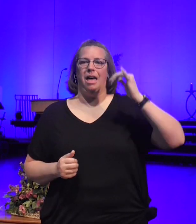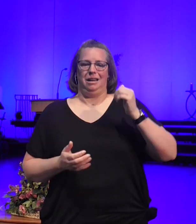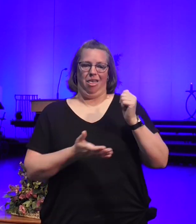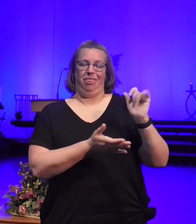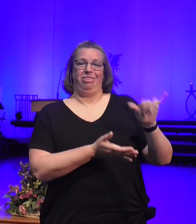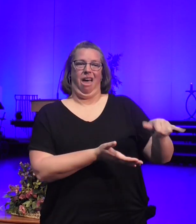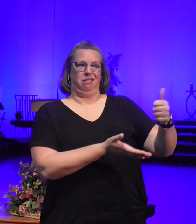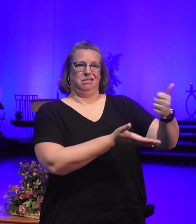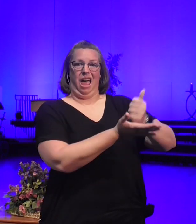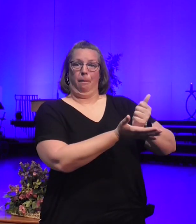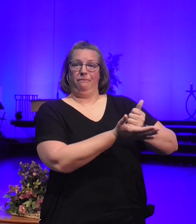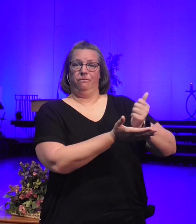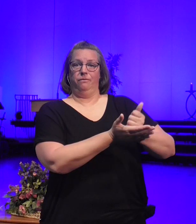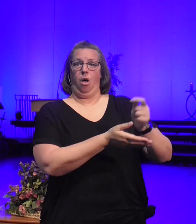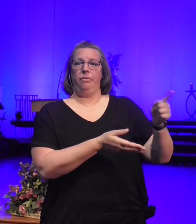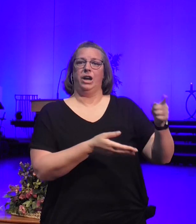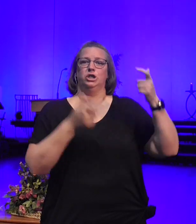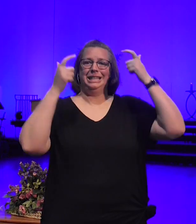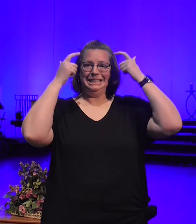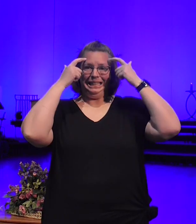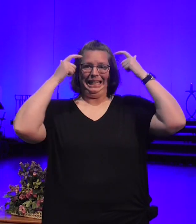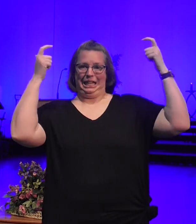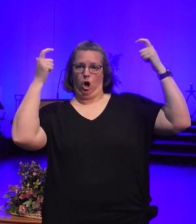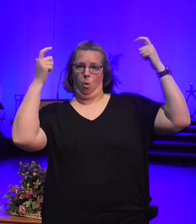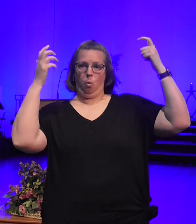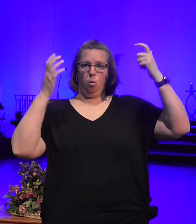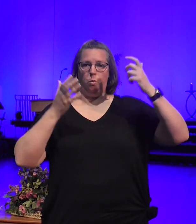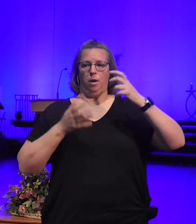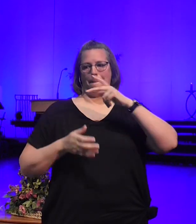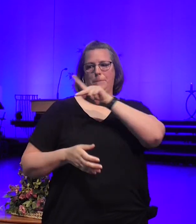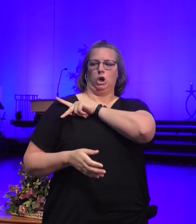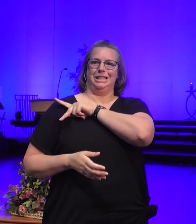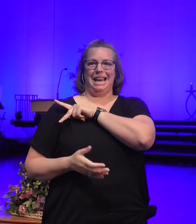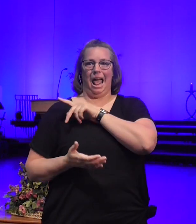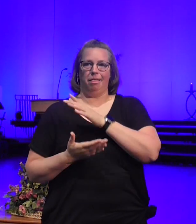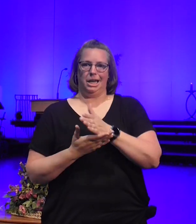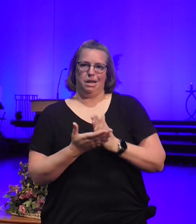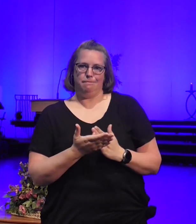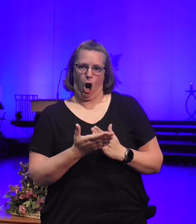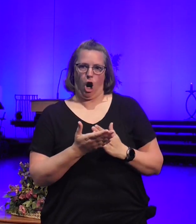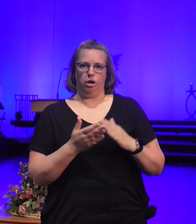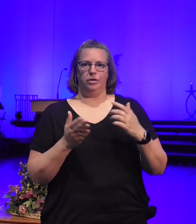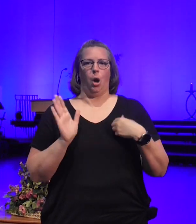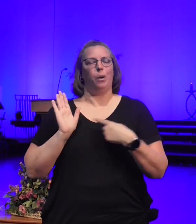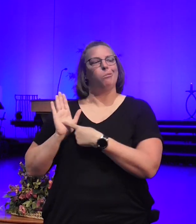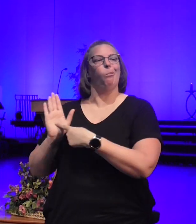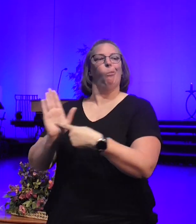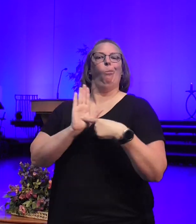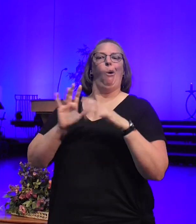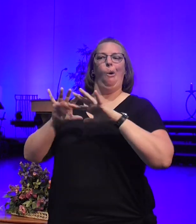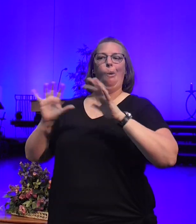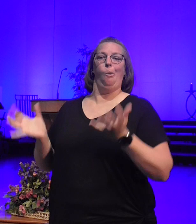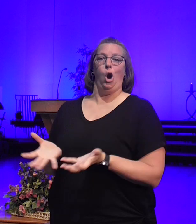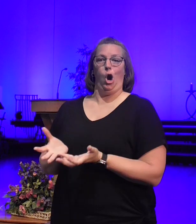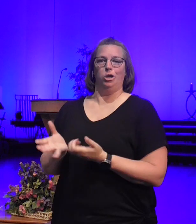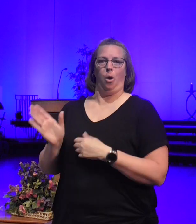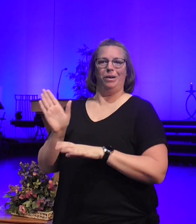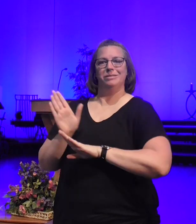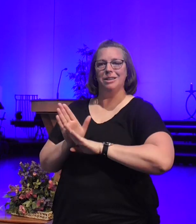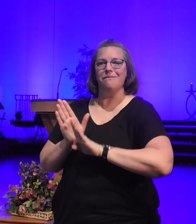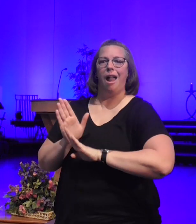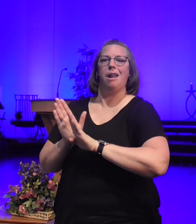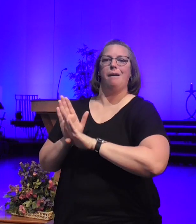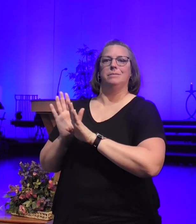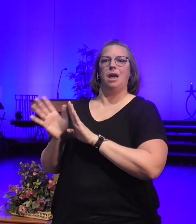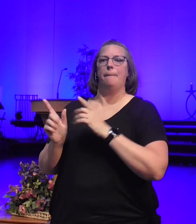helpful because there's this ego part of us, this personality part of us, this part of us that we present to the world and that we've developed and that we've grown.